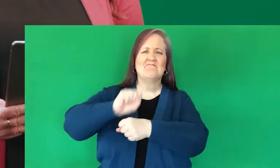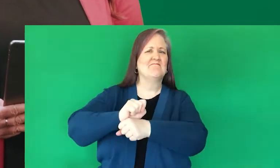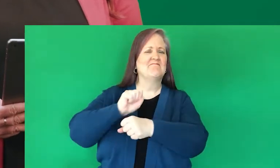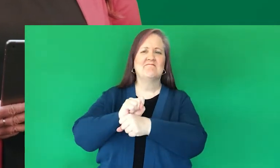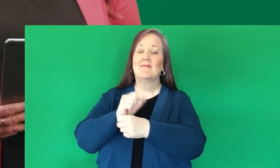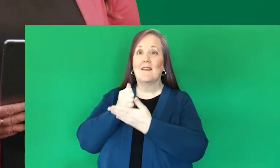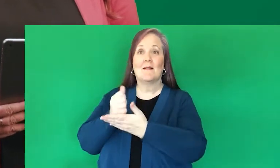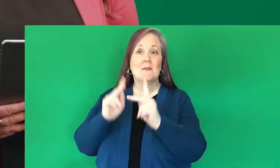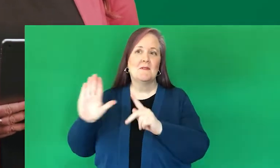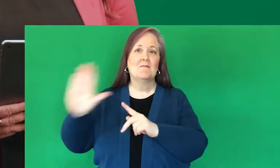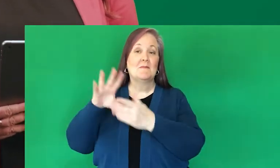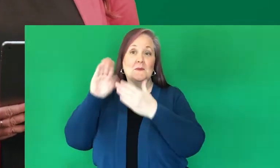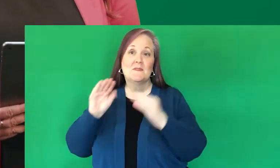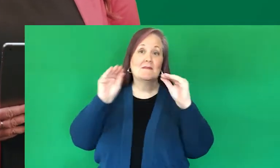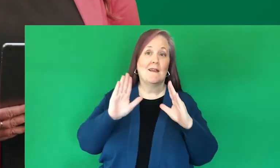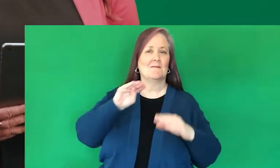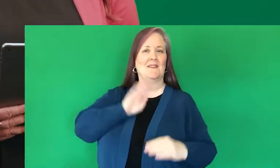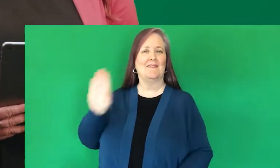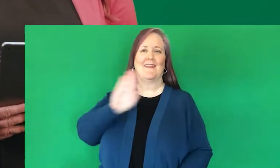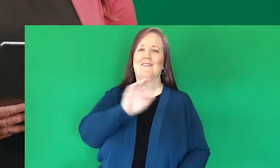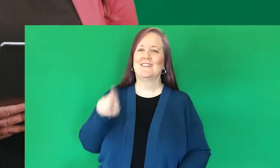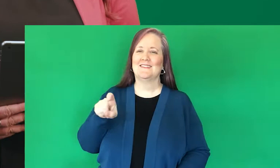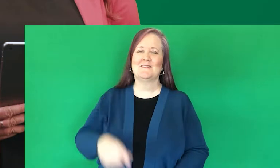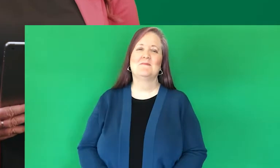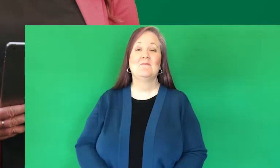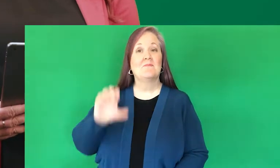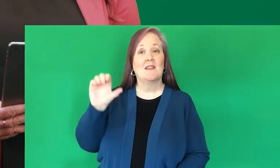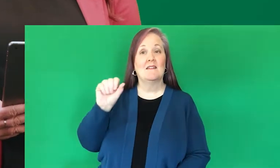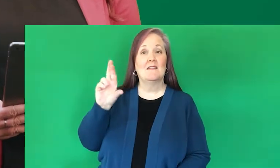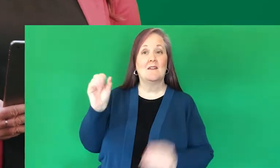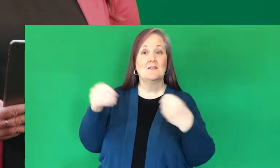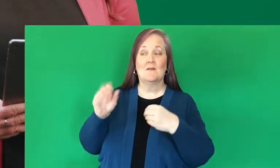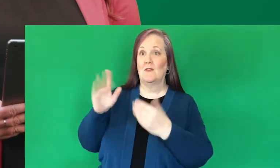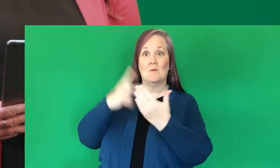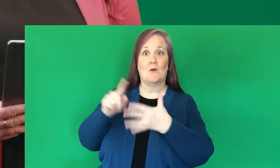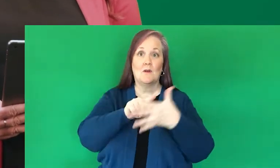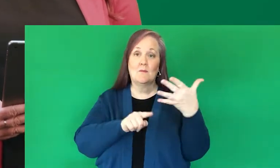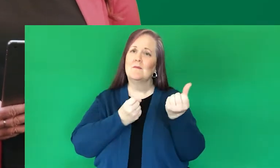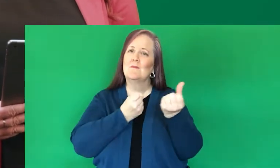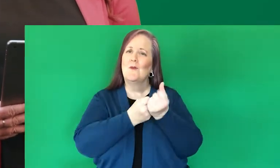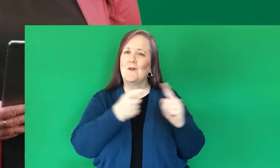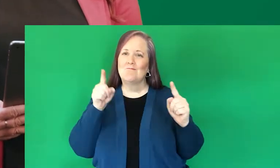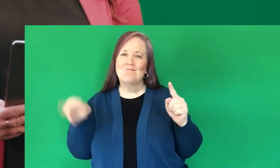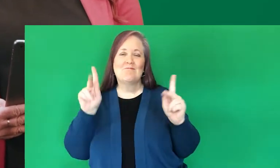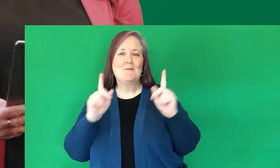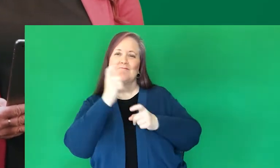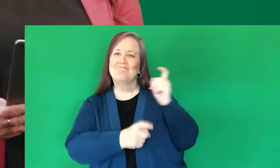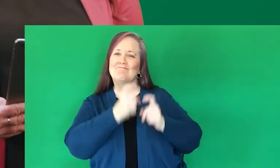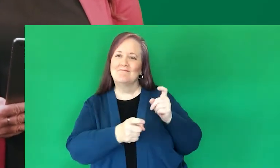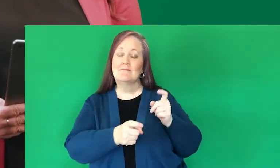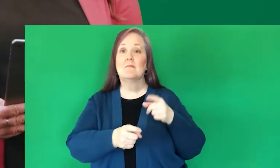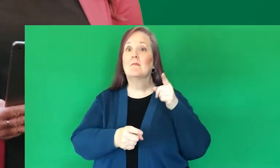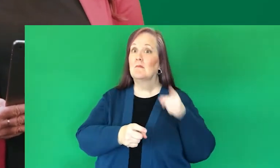big way to meet the needs of students and faculty recently. The CARES Office programs are supported by philanthropic